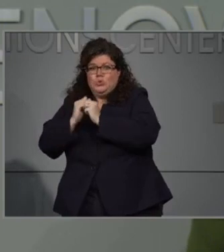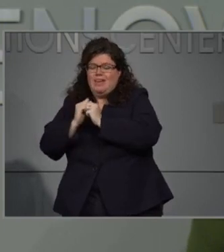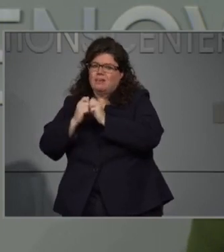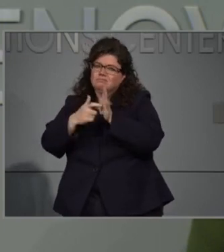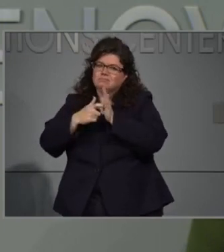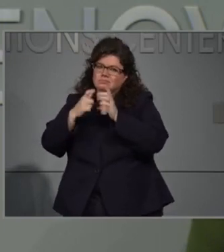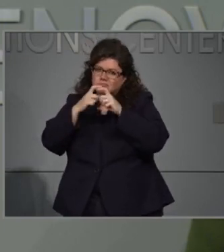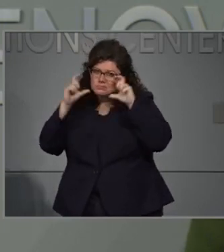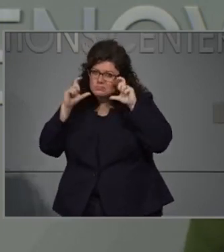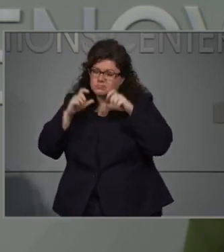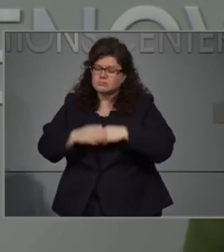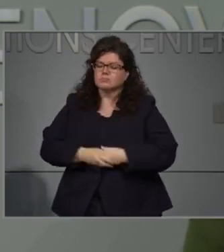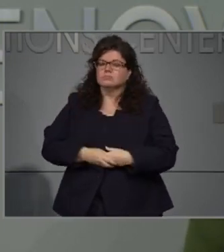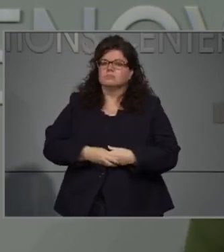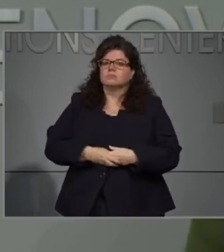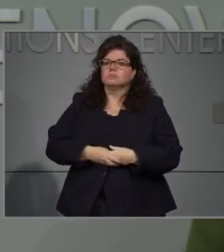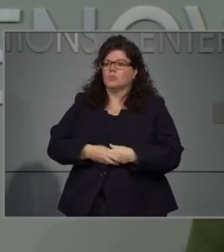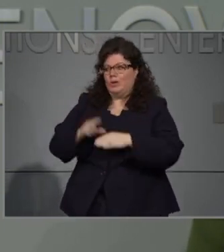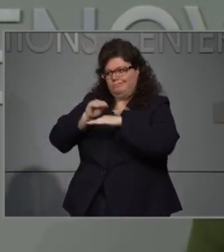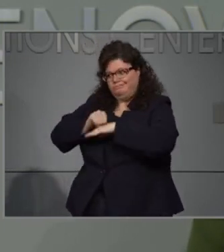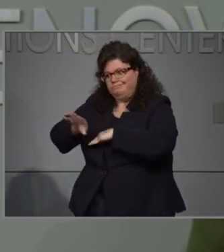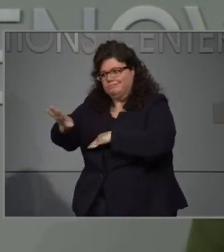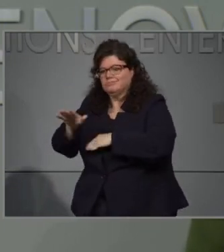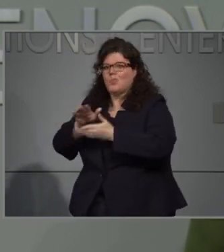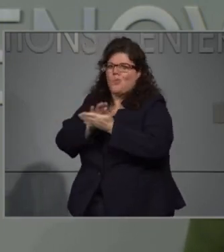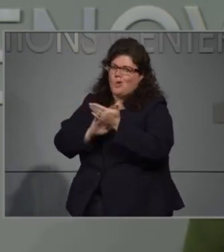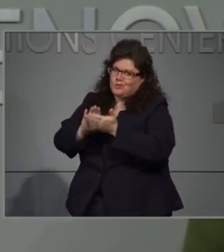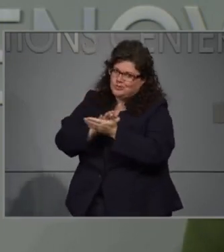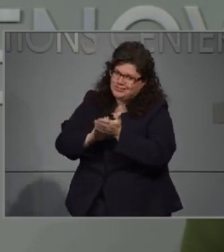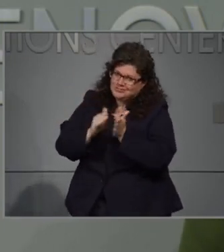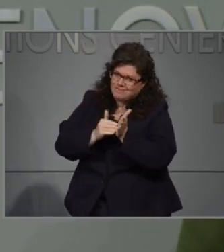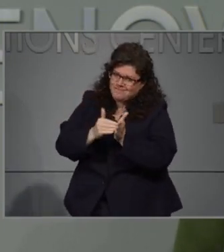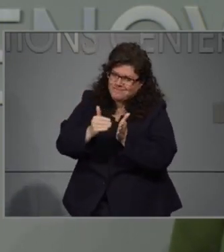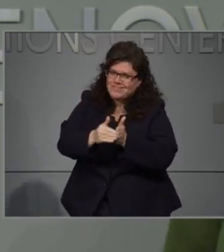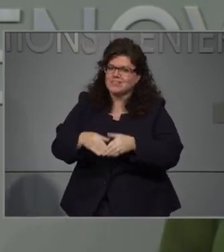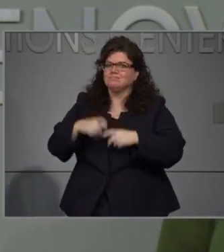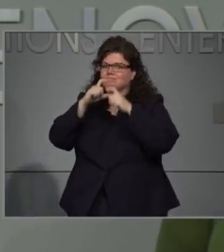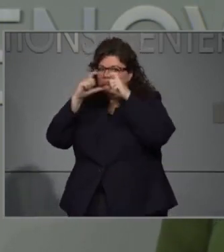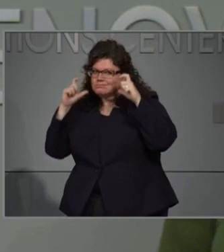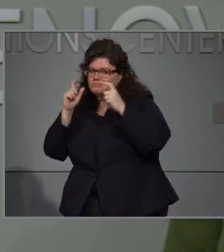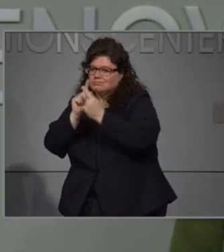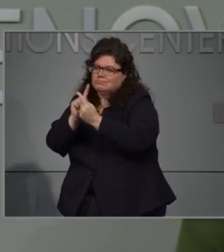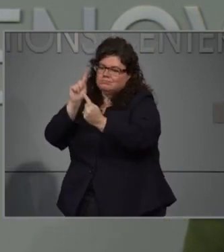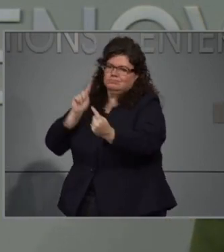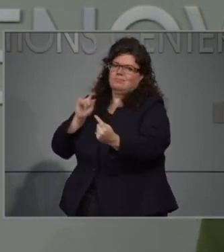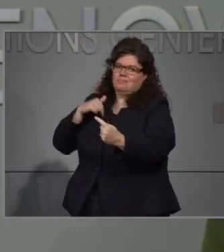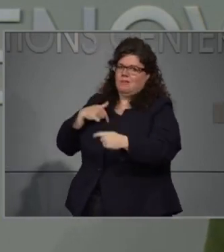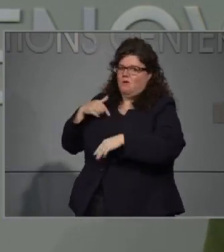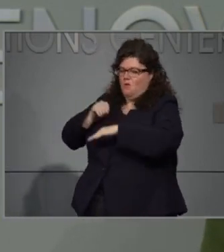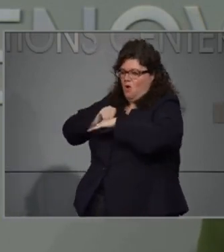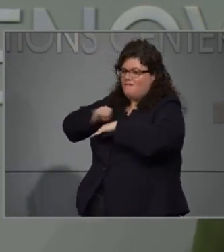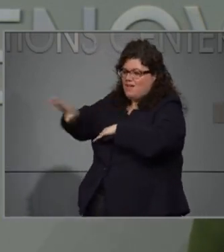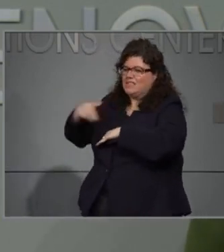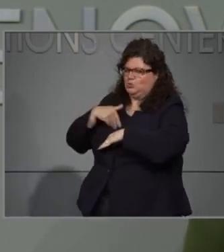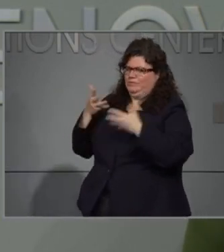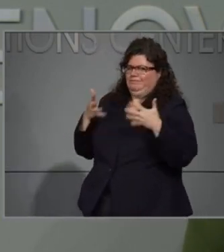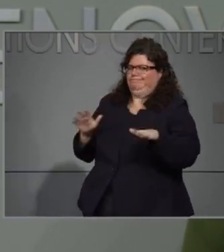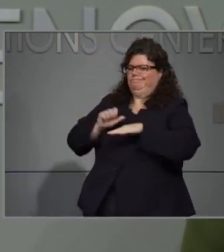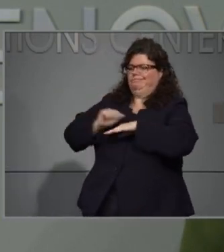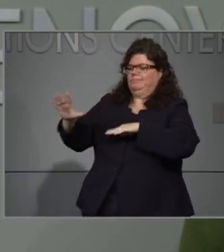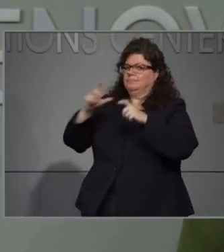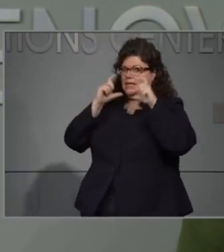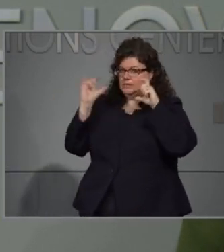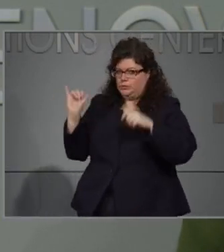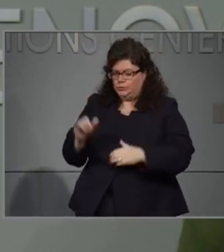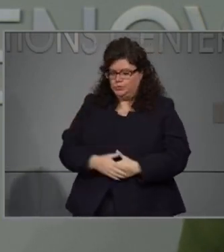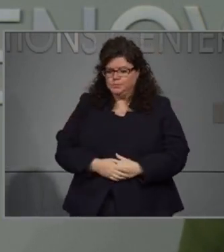to wash their hands, do as much social distancing as possible, and also to be wearing face coverings. The other is about